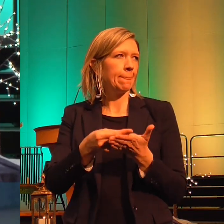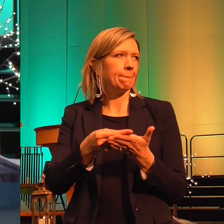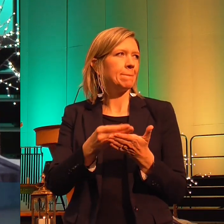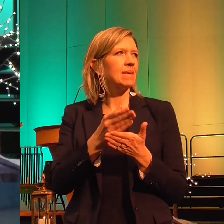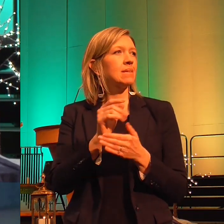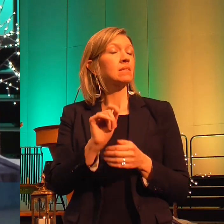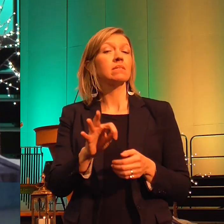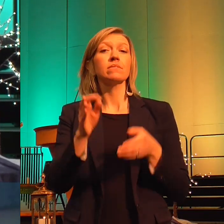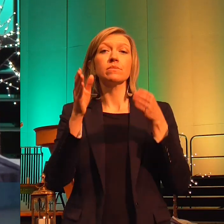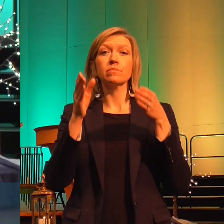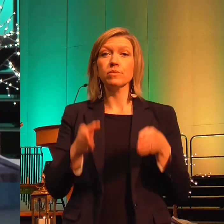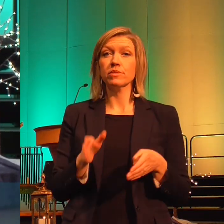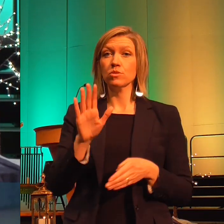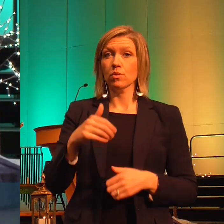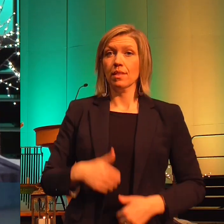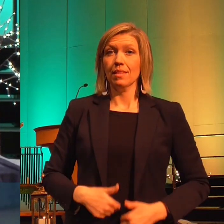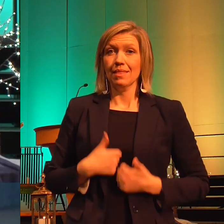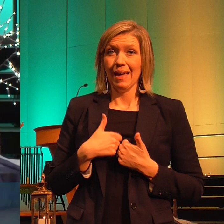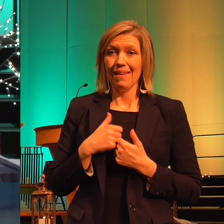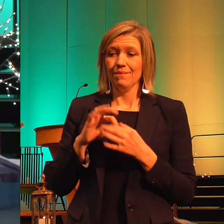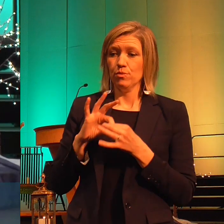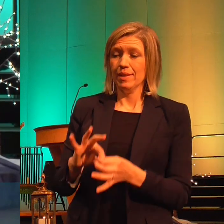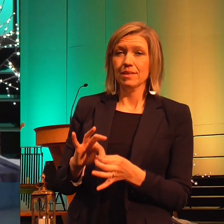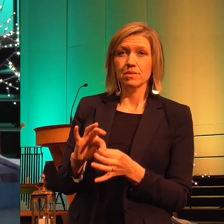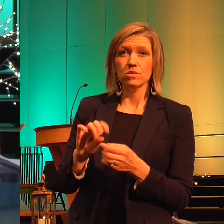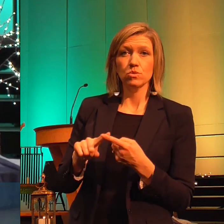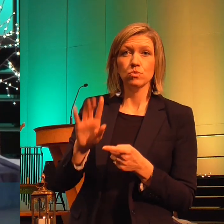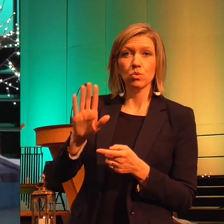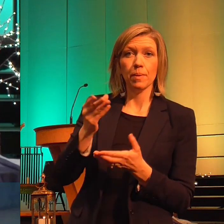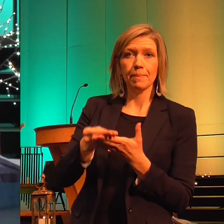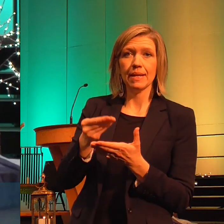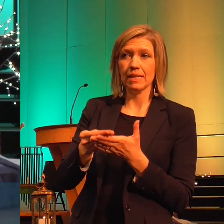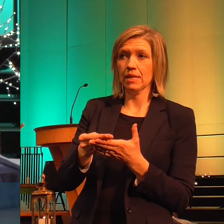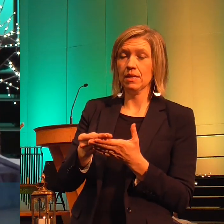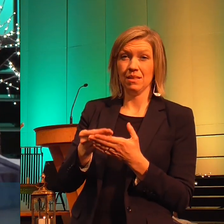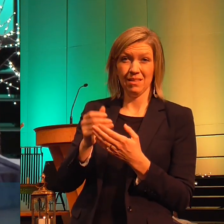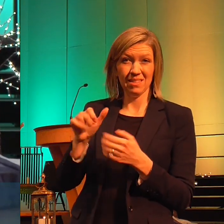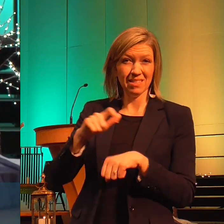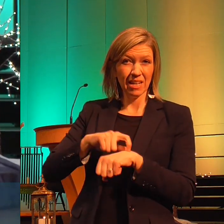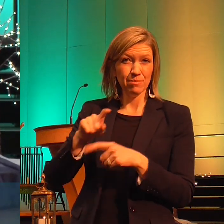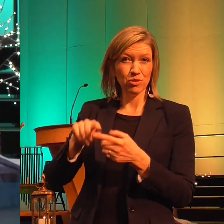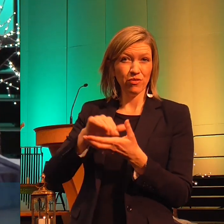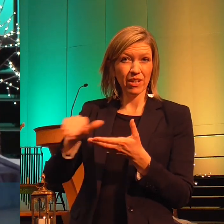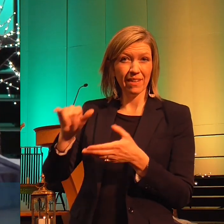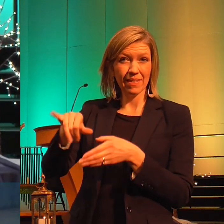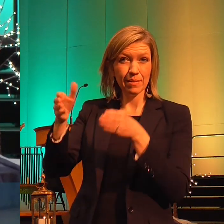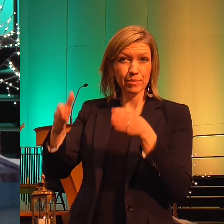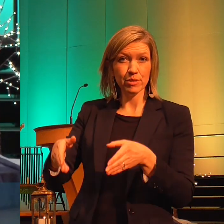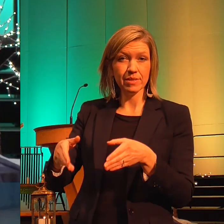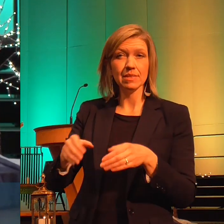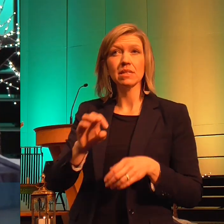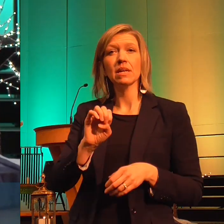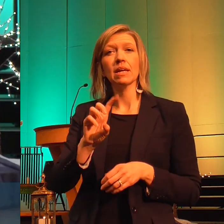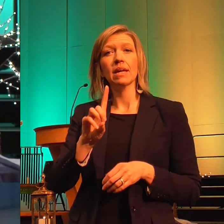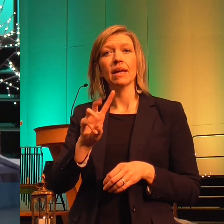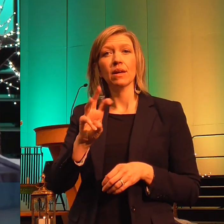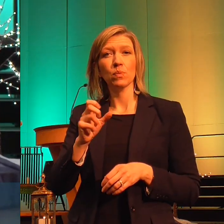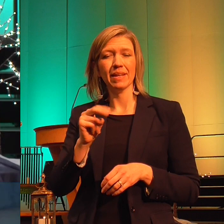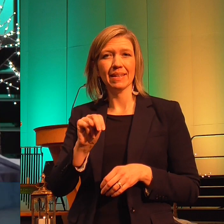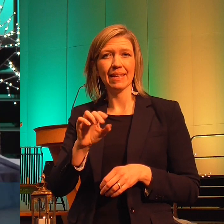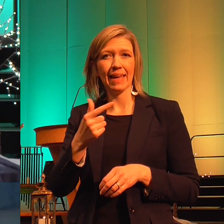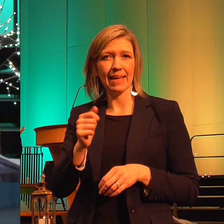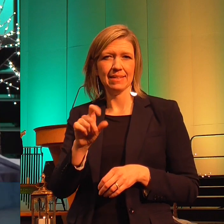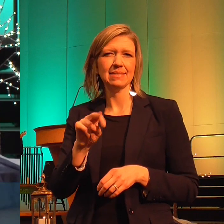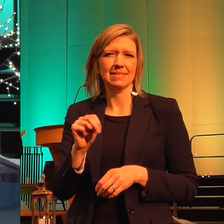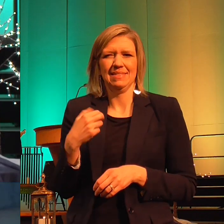someone in your life around your money that it's time to forgive. Edwin Gaines, whom Reverend Zamira quoted,